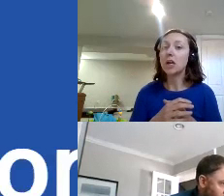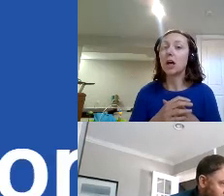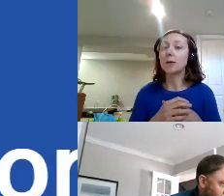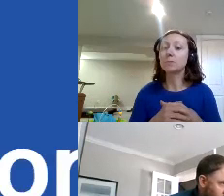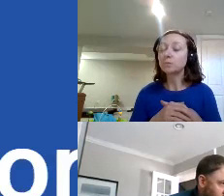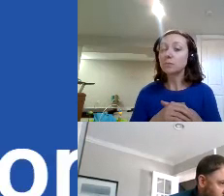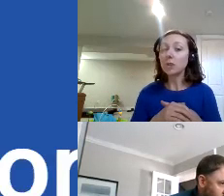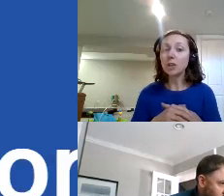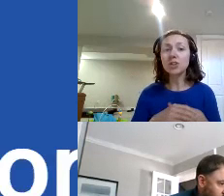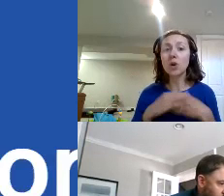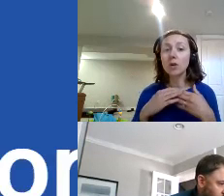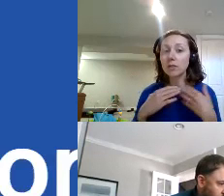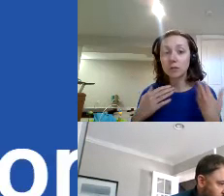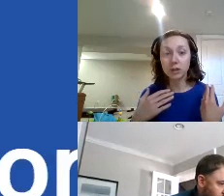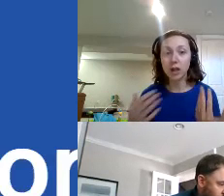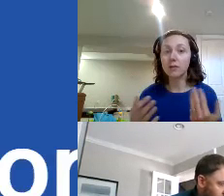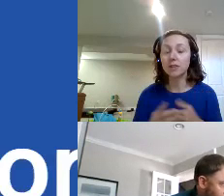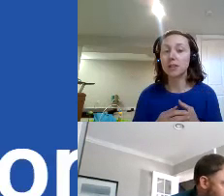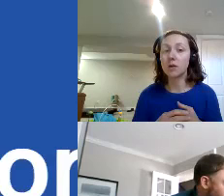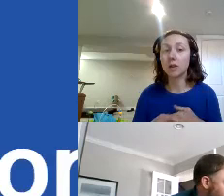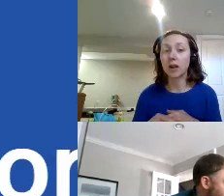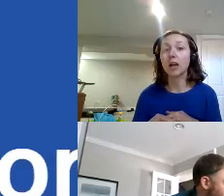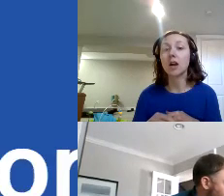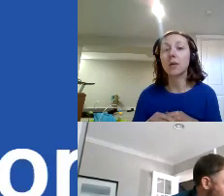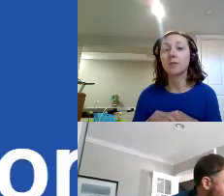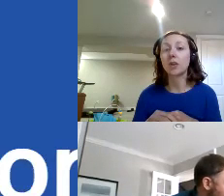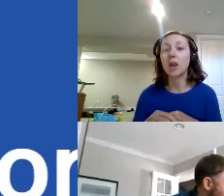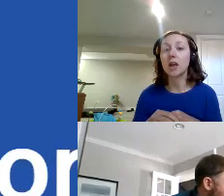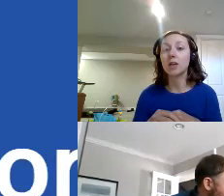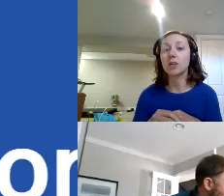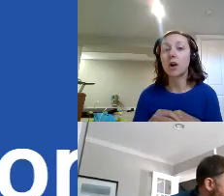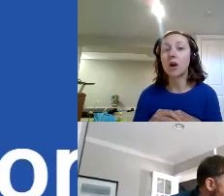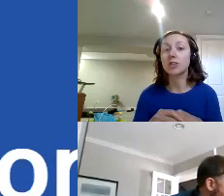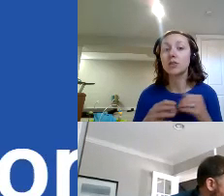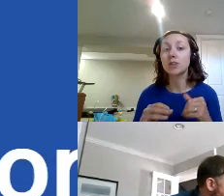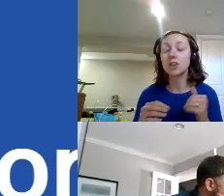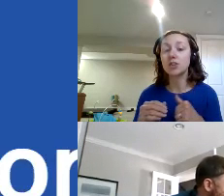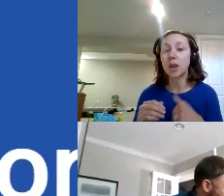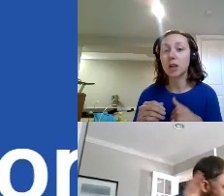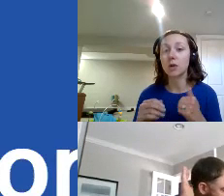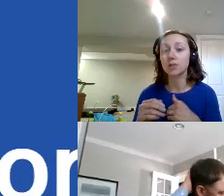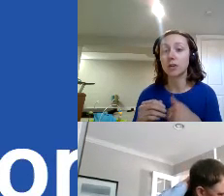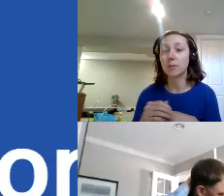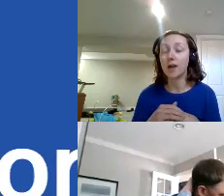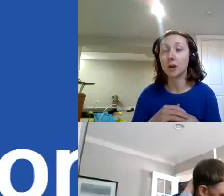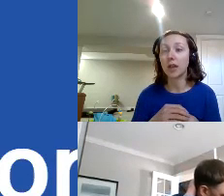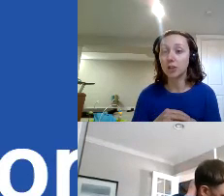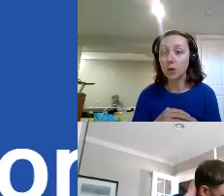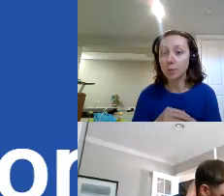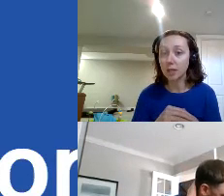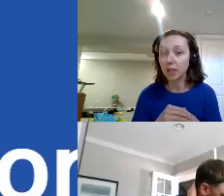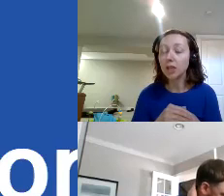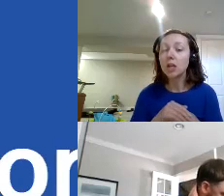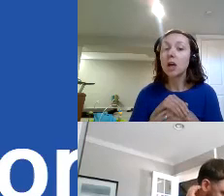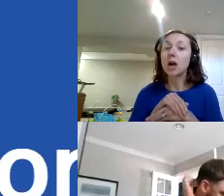obviously. So would love to see you all there. And on Tuesday, June 8th, we're also going to have our